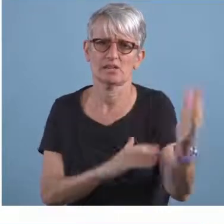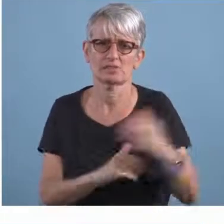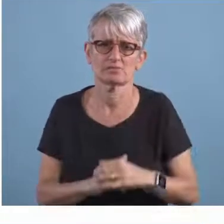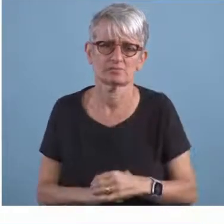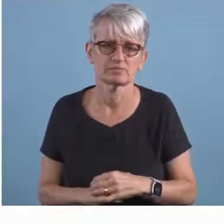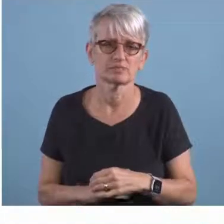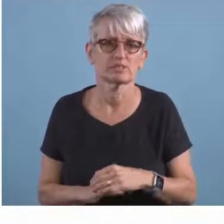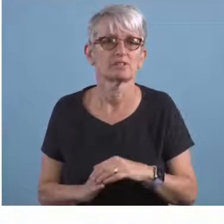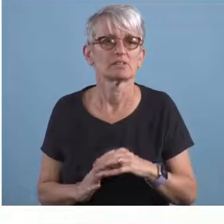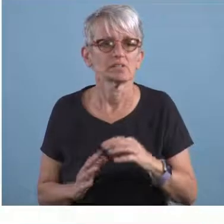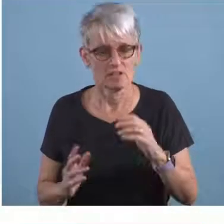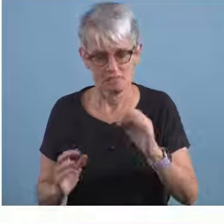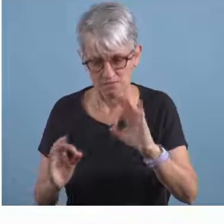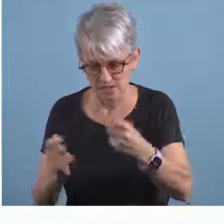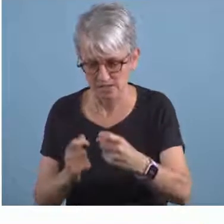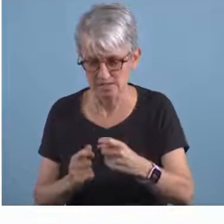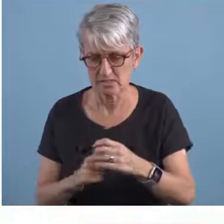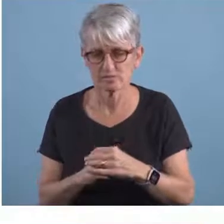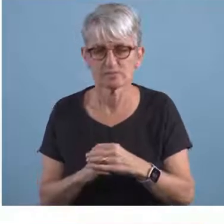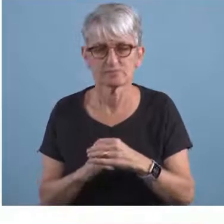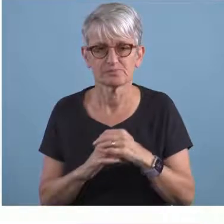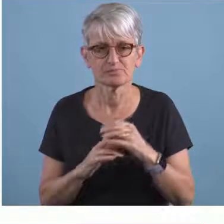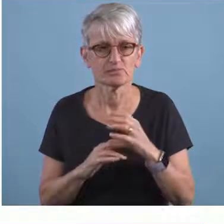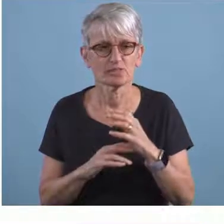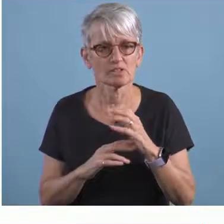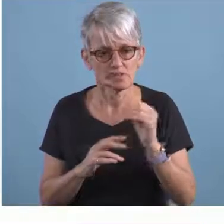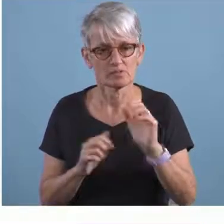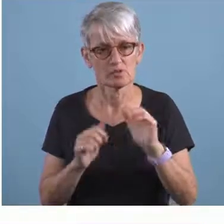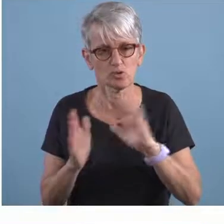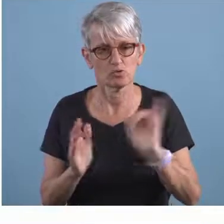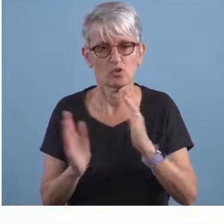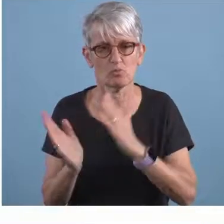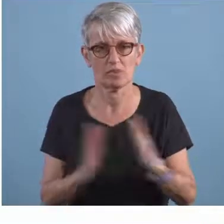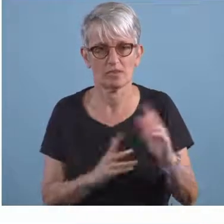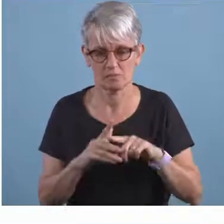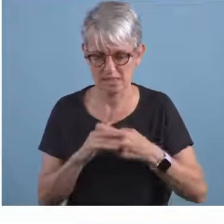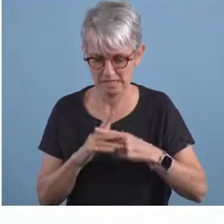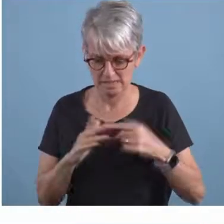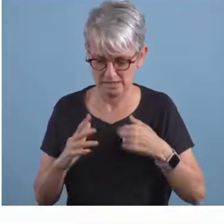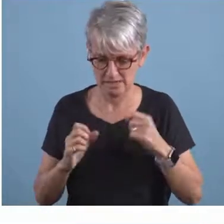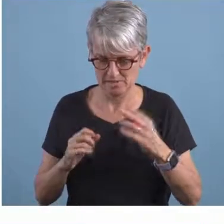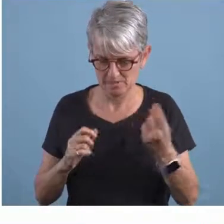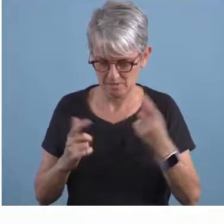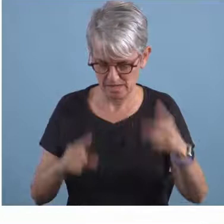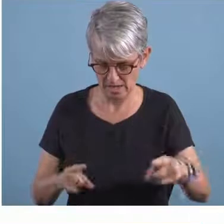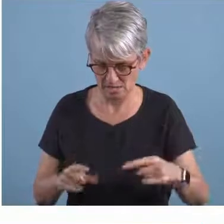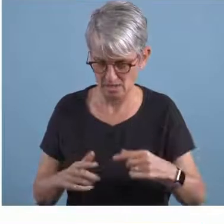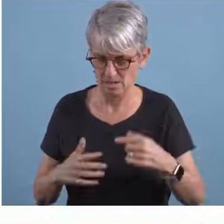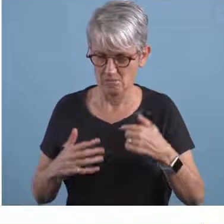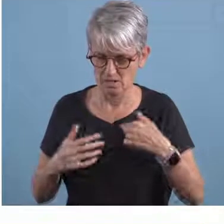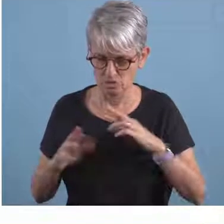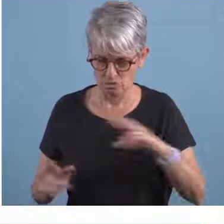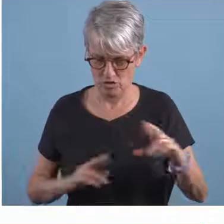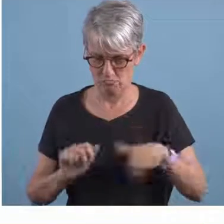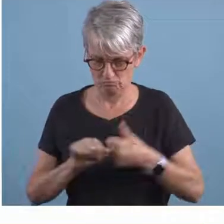being prepared in the ways listed here, have a plan at the beginning of your session. Say, if